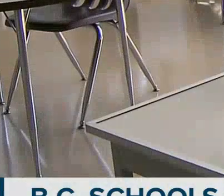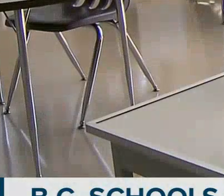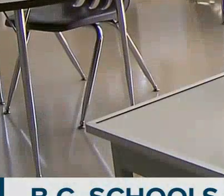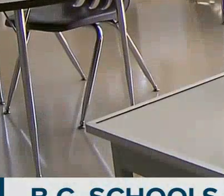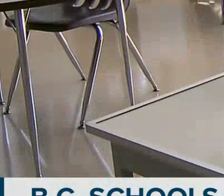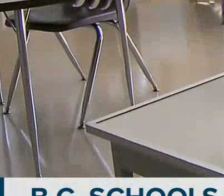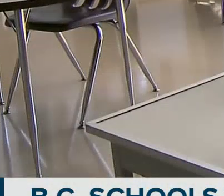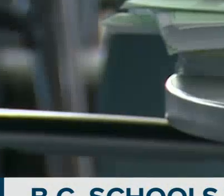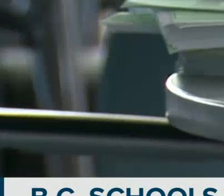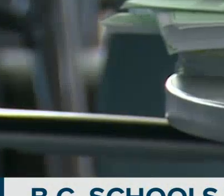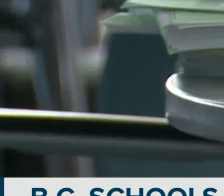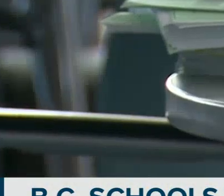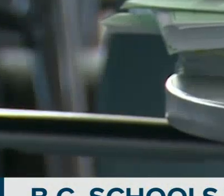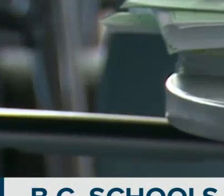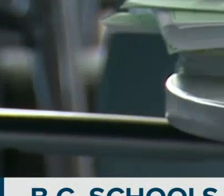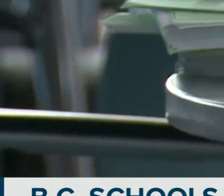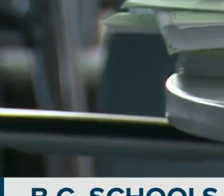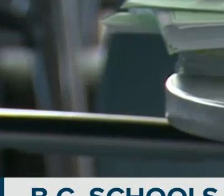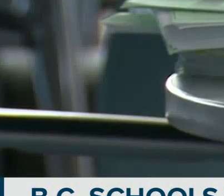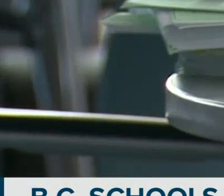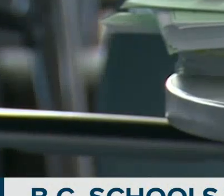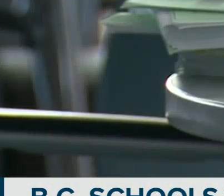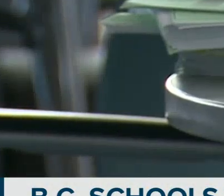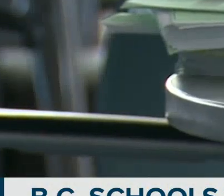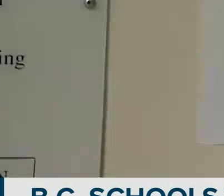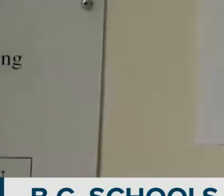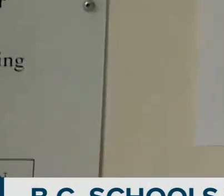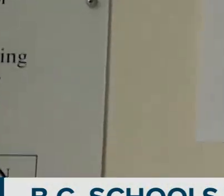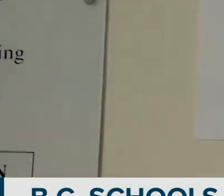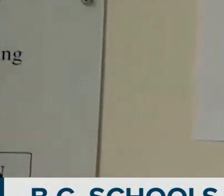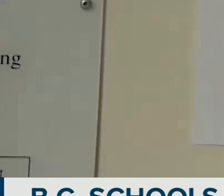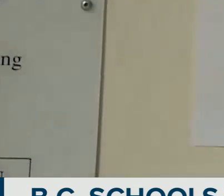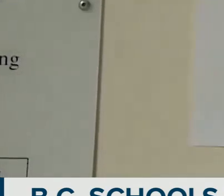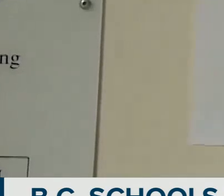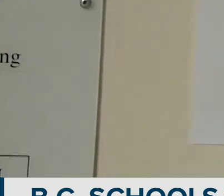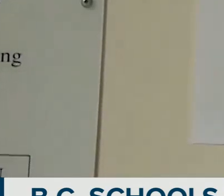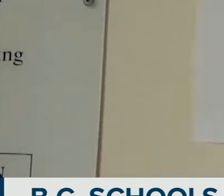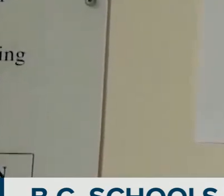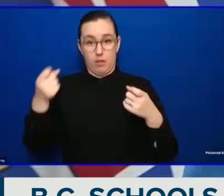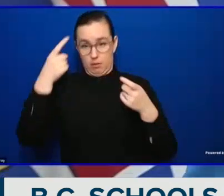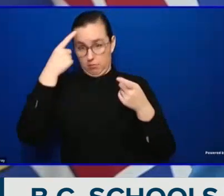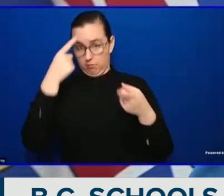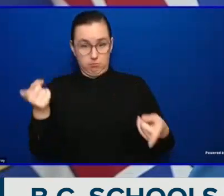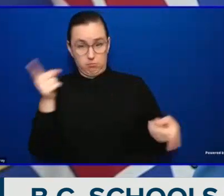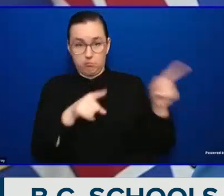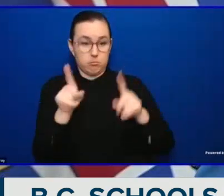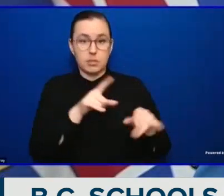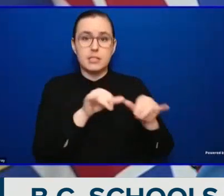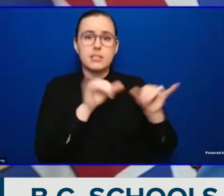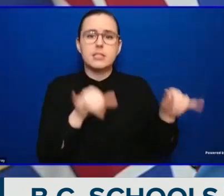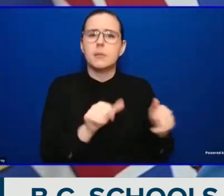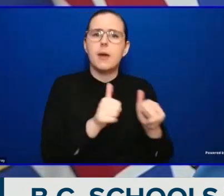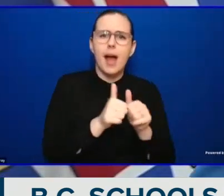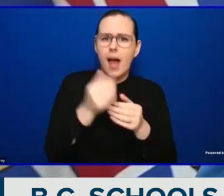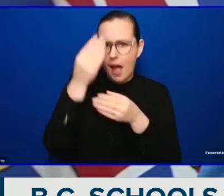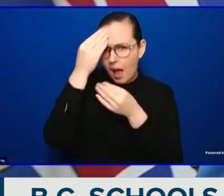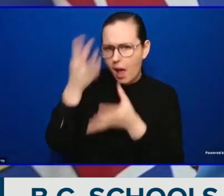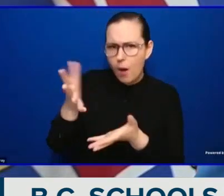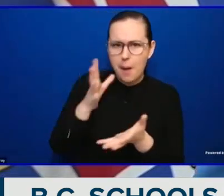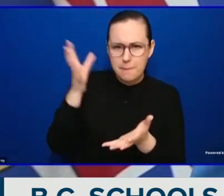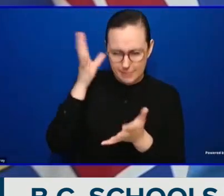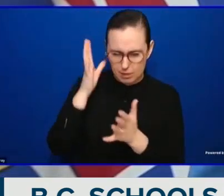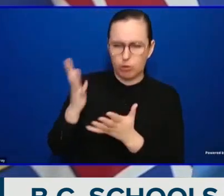With a new variant, the province is taking a new approach to managing COVID in BC schools. This is going to look, though,